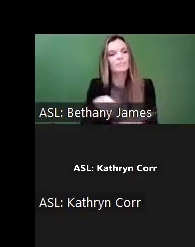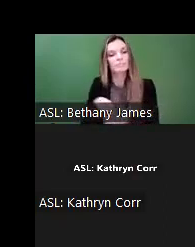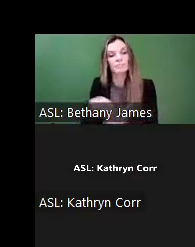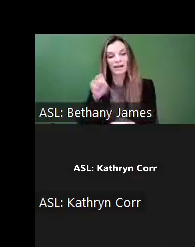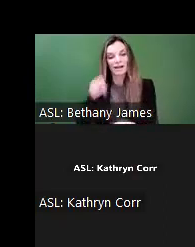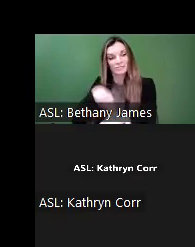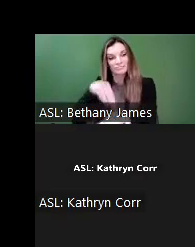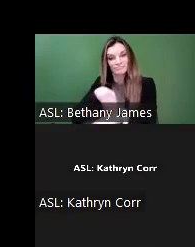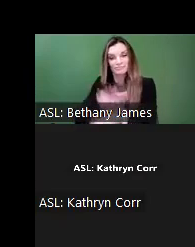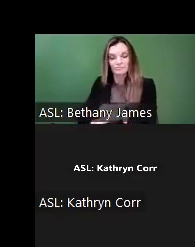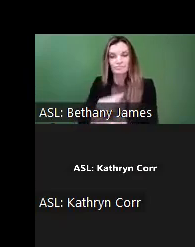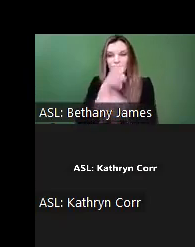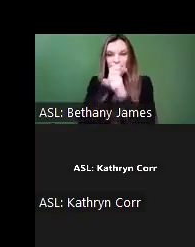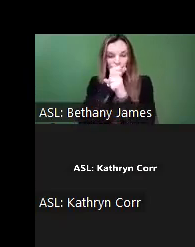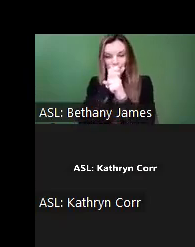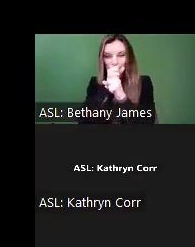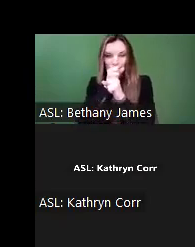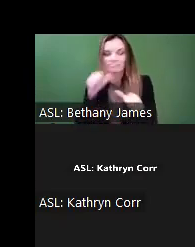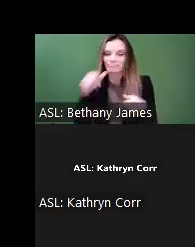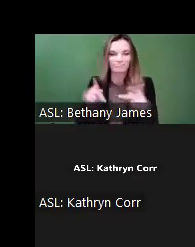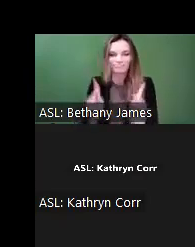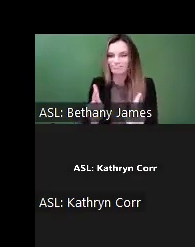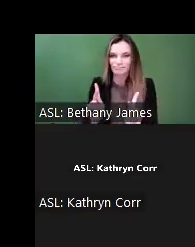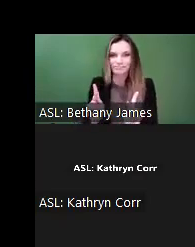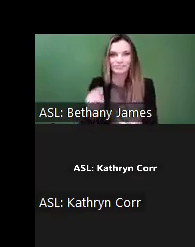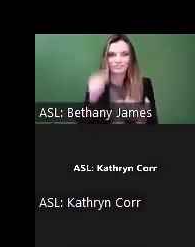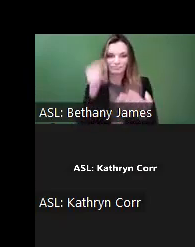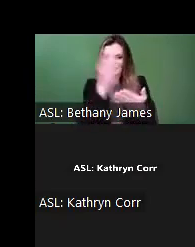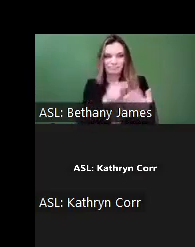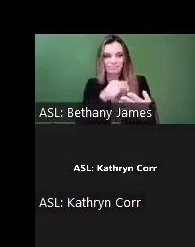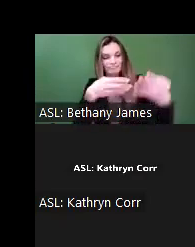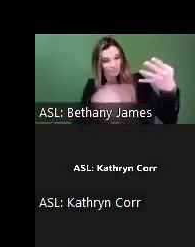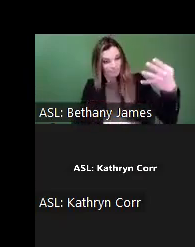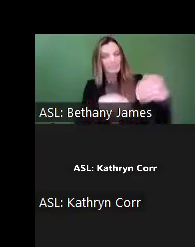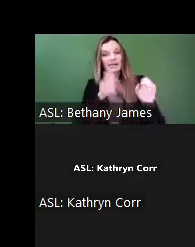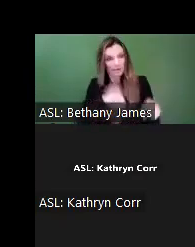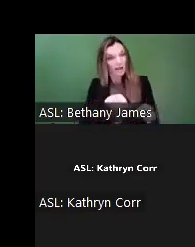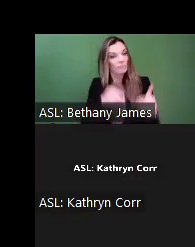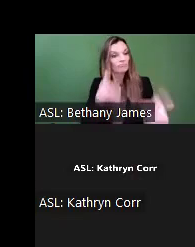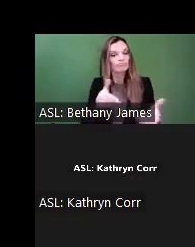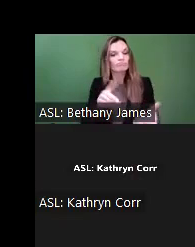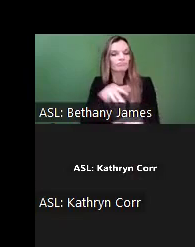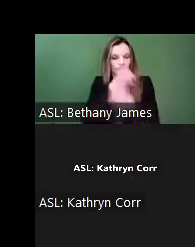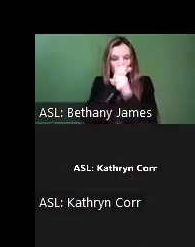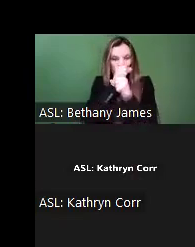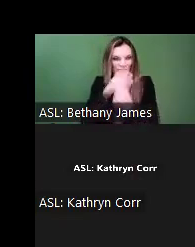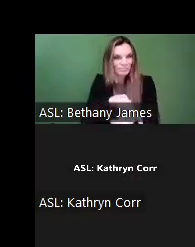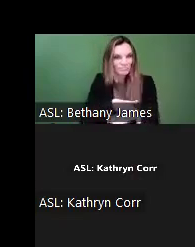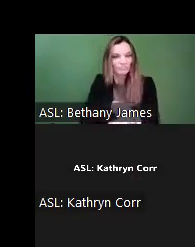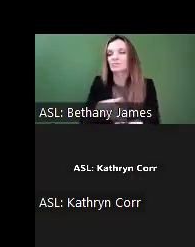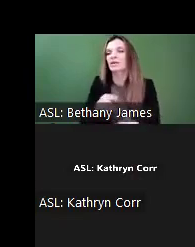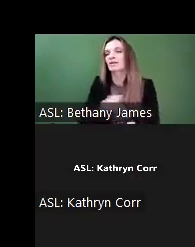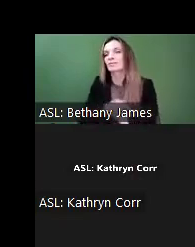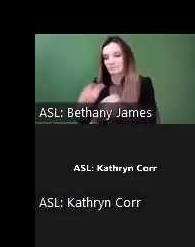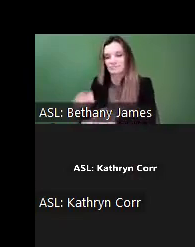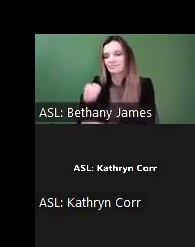These can never be set aside. It doesn't matter whether a person just took the plea instead of going to trial. It